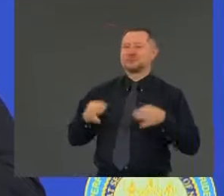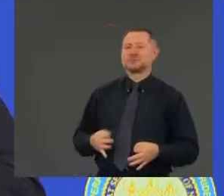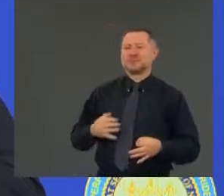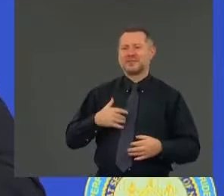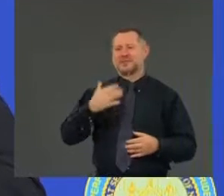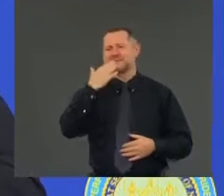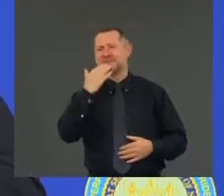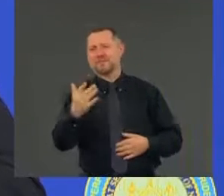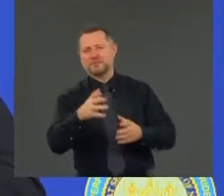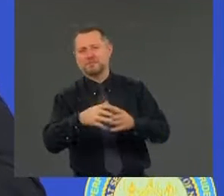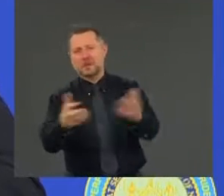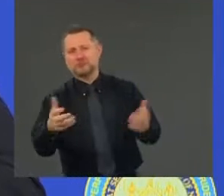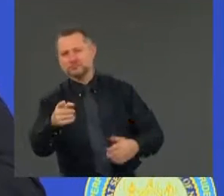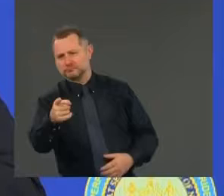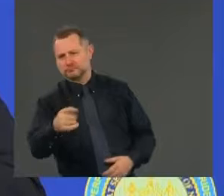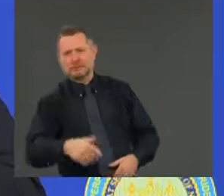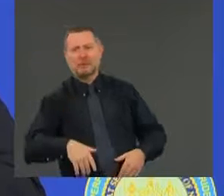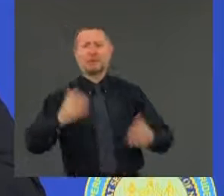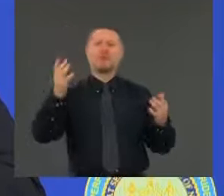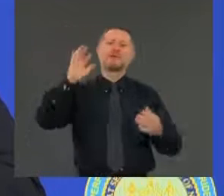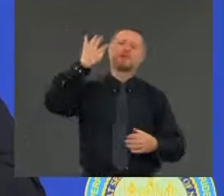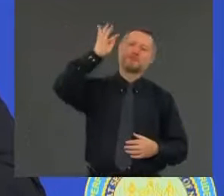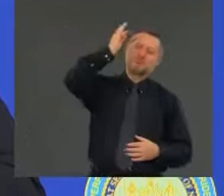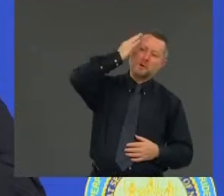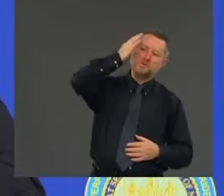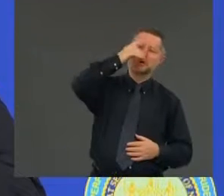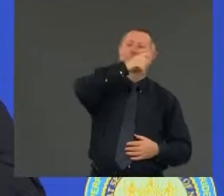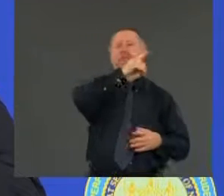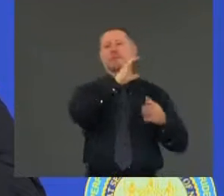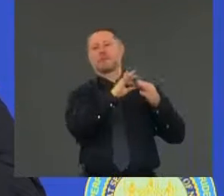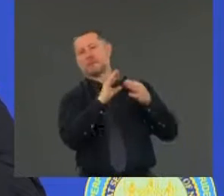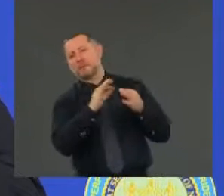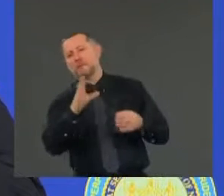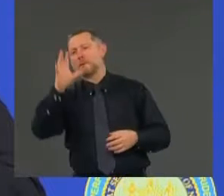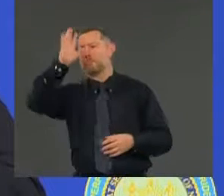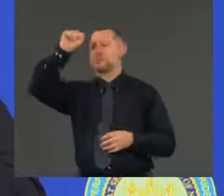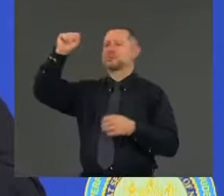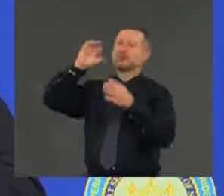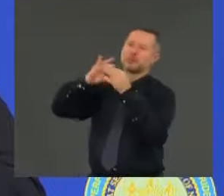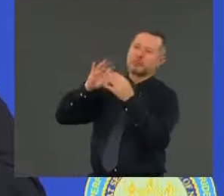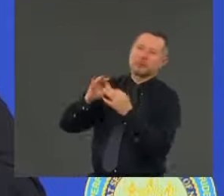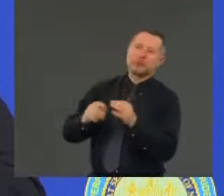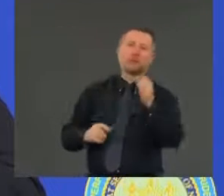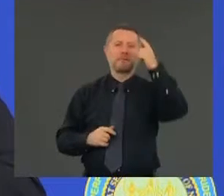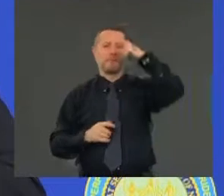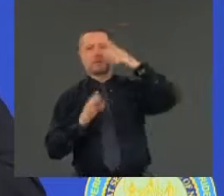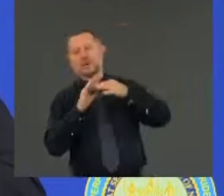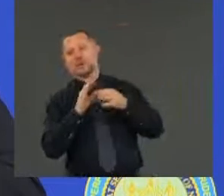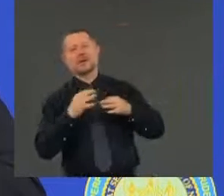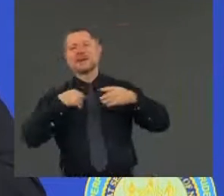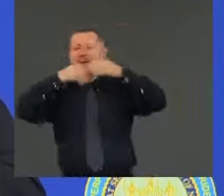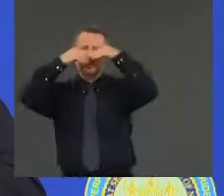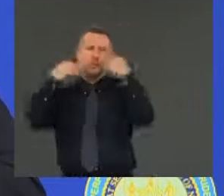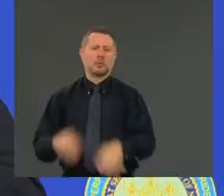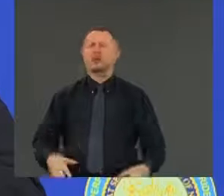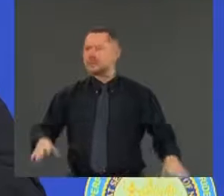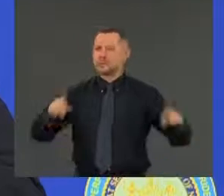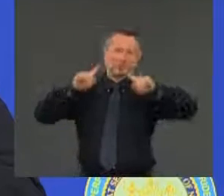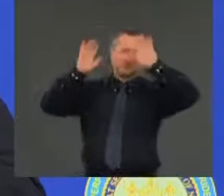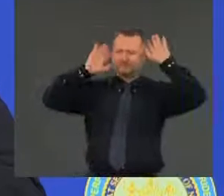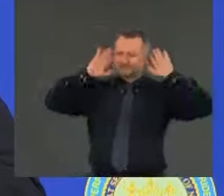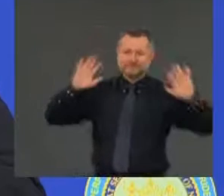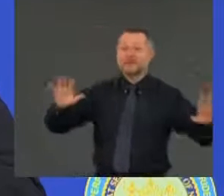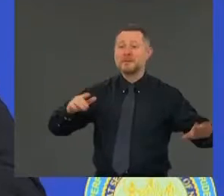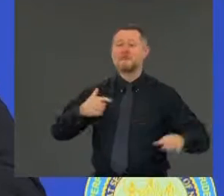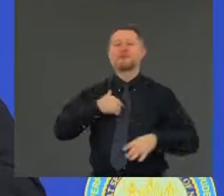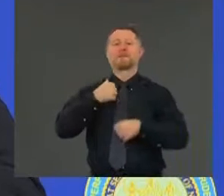the president says, the governor says. I don't care what they say. I'm going to make my own decision. And I think